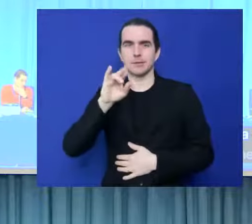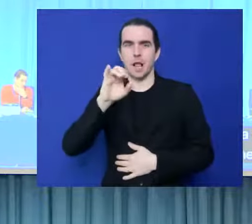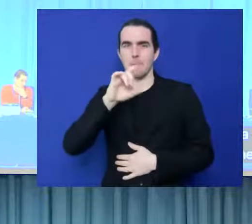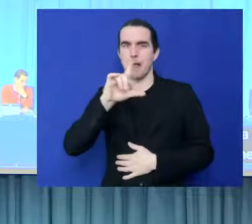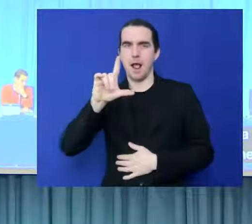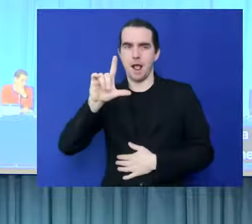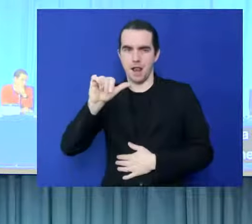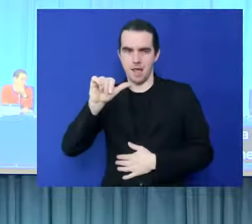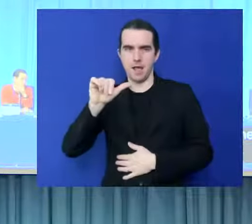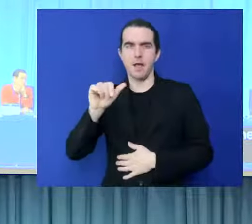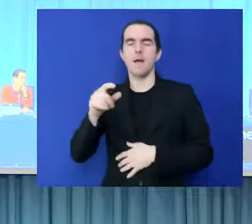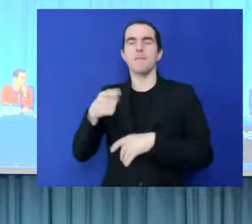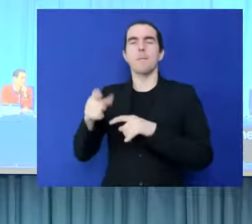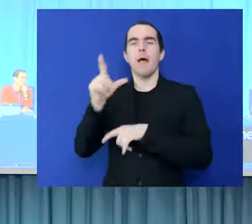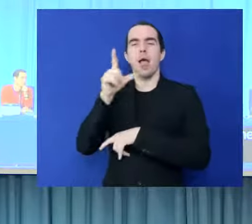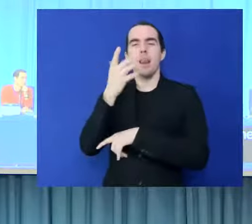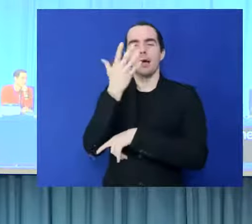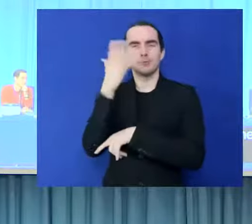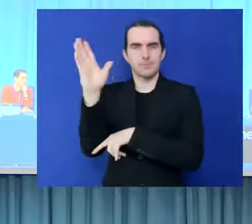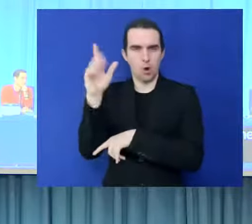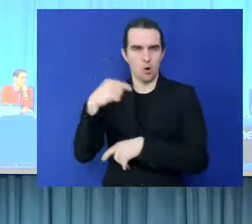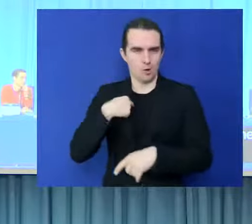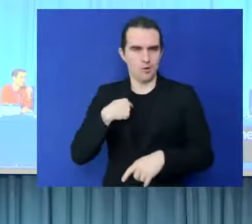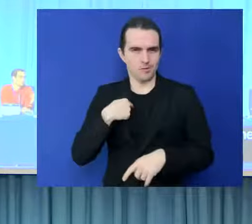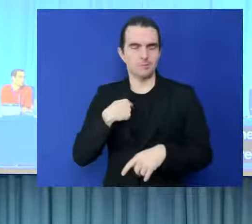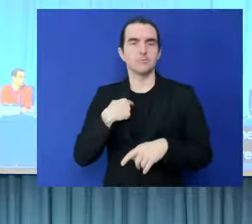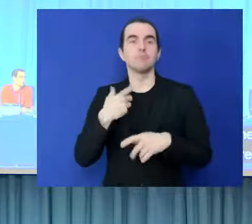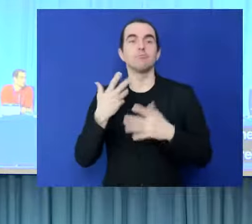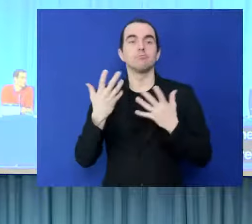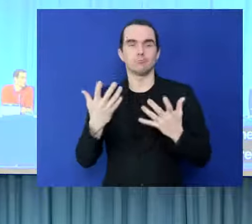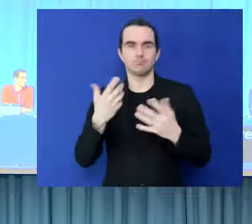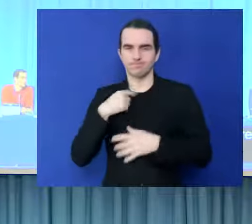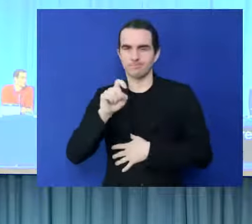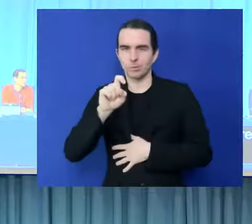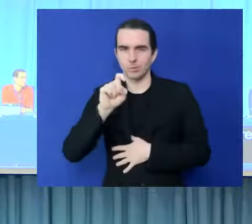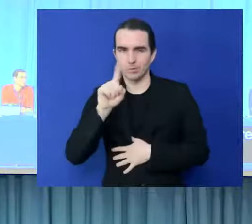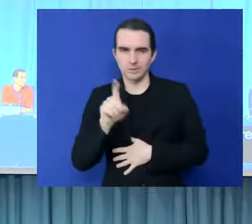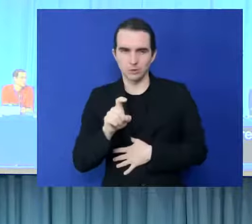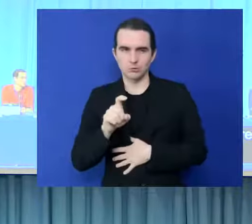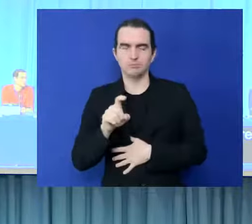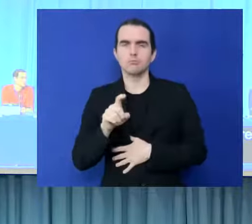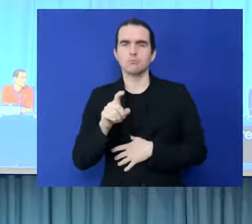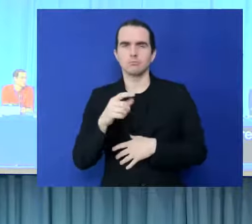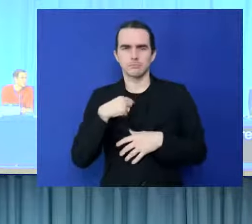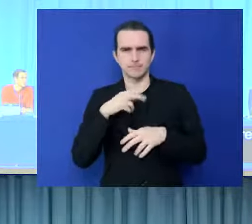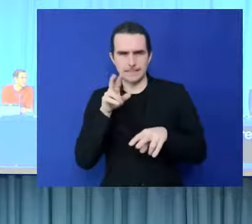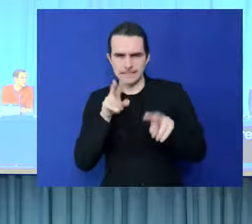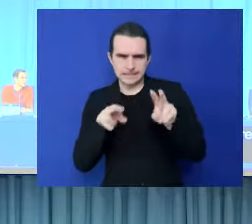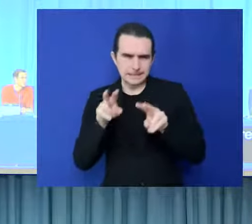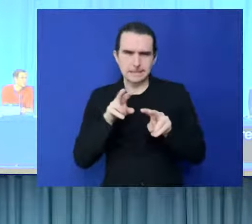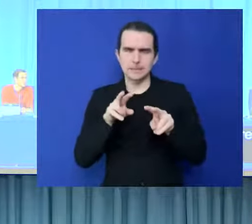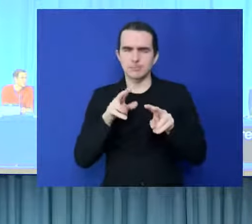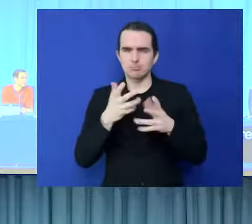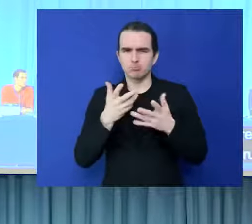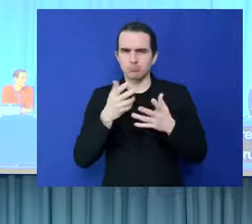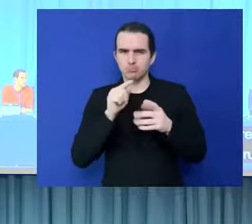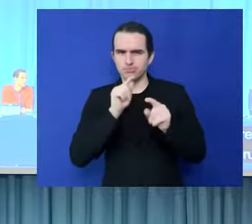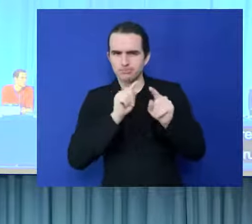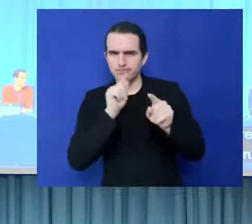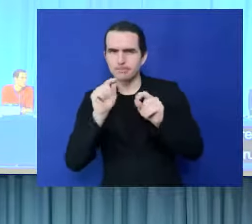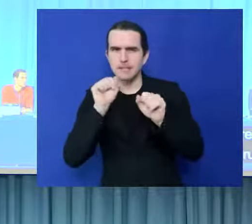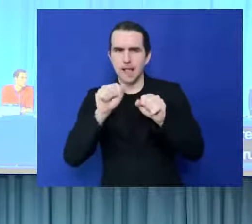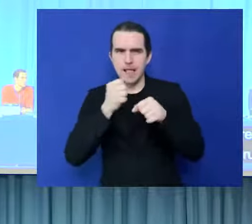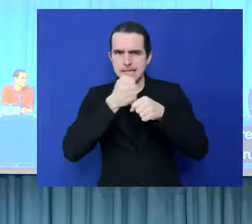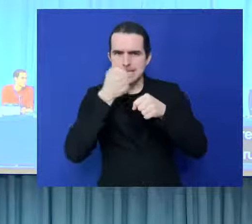bus line not running or stuff like that. How do you integrate that into your apps? And the second one is as you need